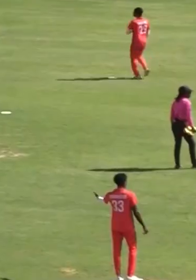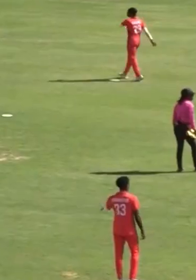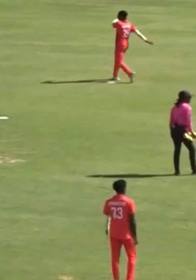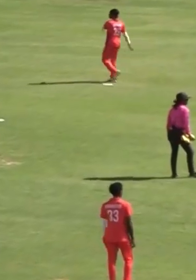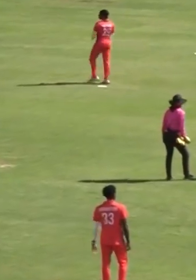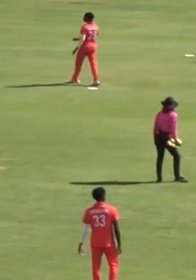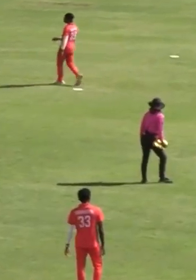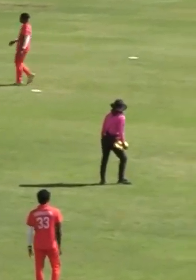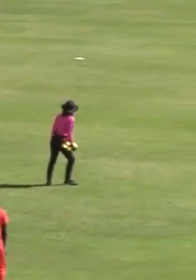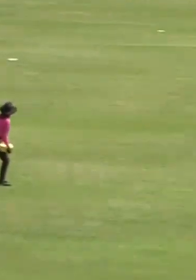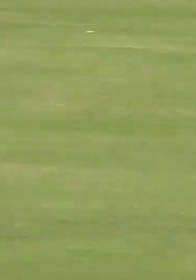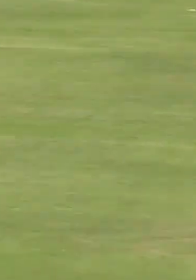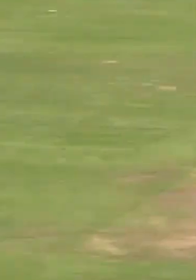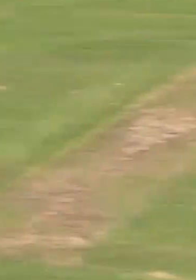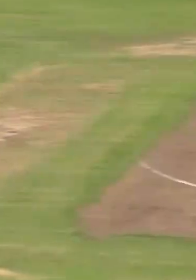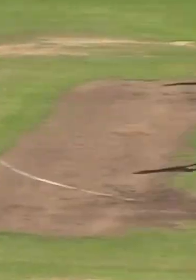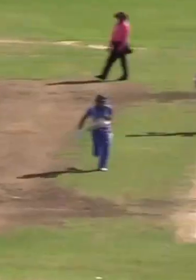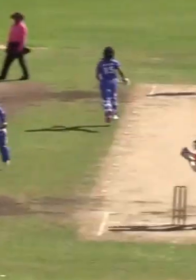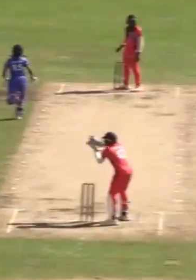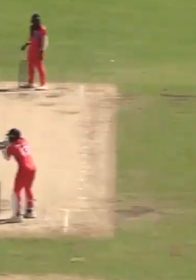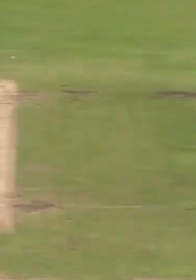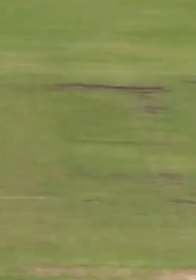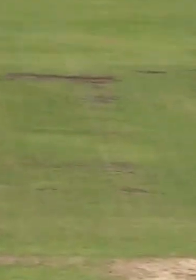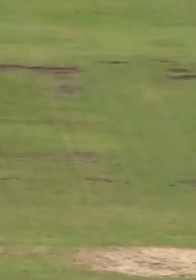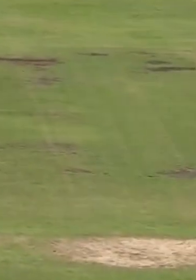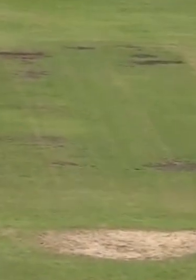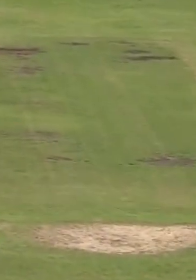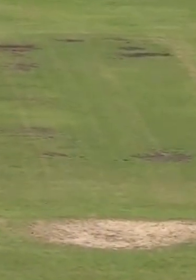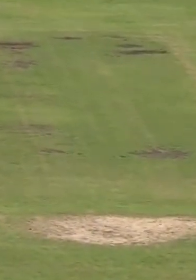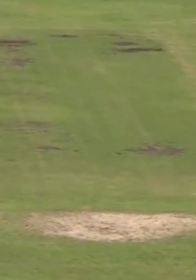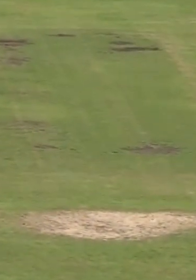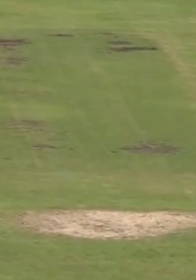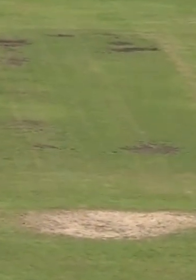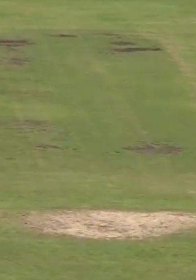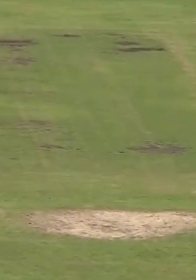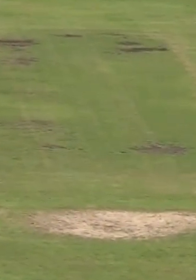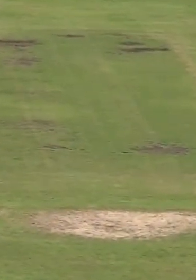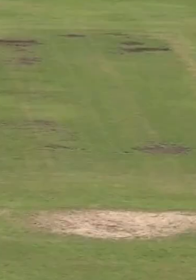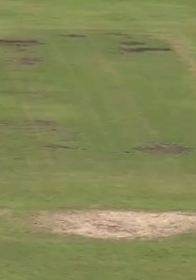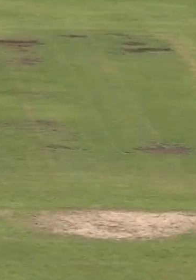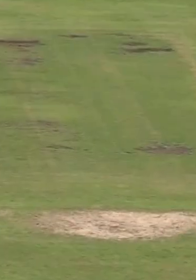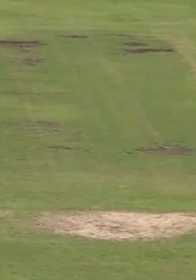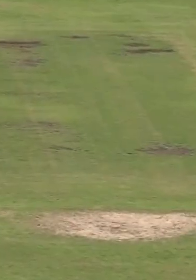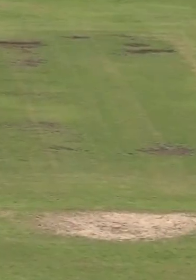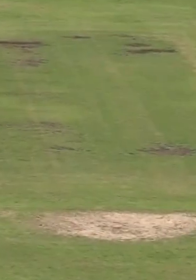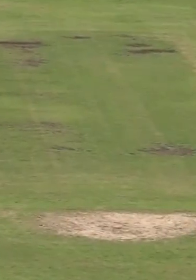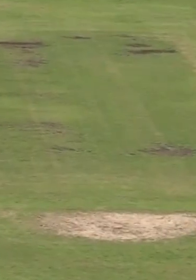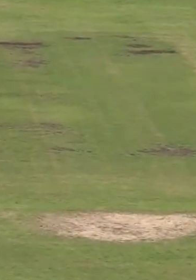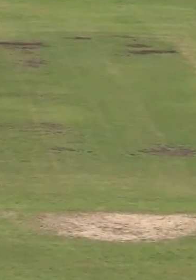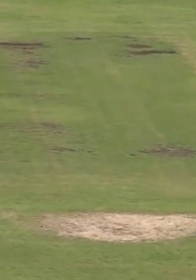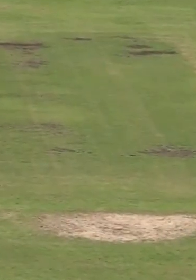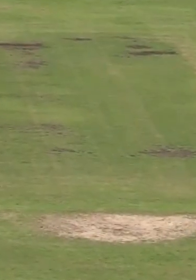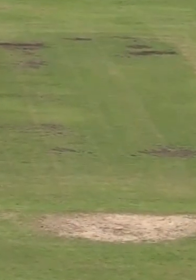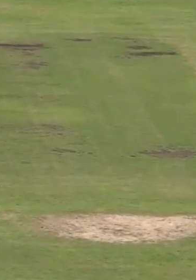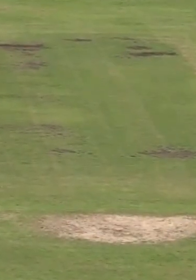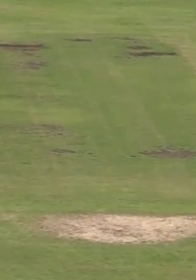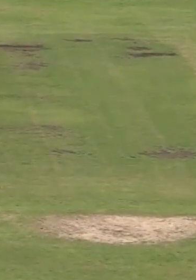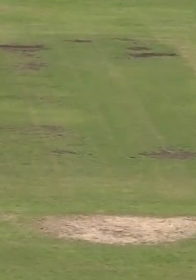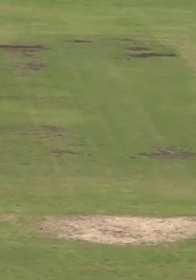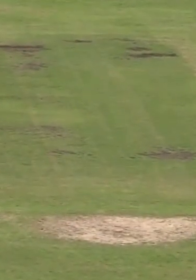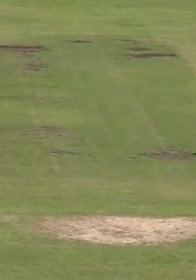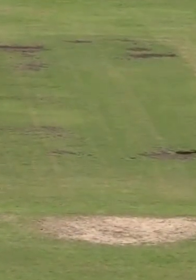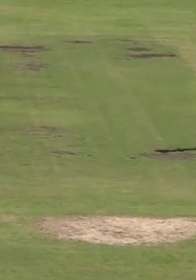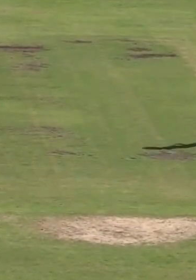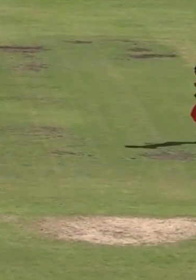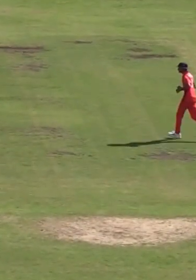1, but they came back for 2. Heartbreak and agony. No words could describe this feeling. Lodge eventually